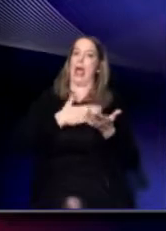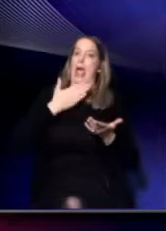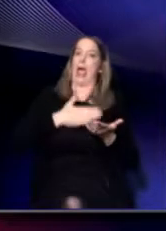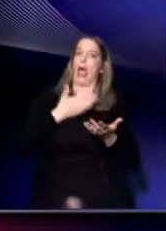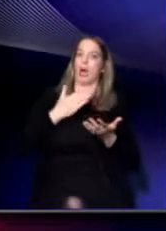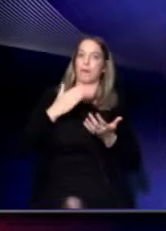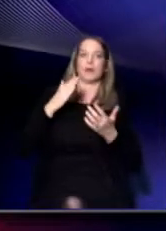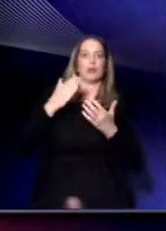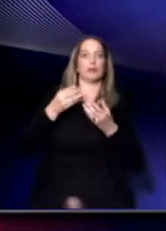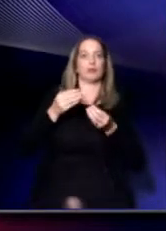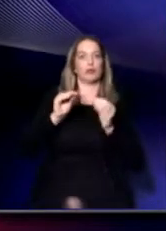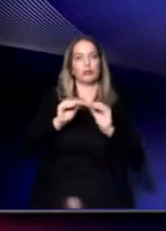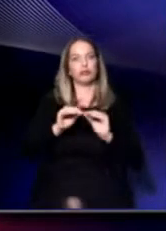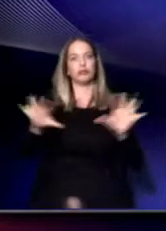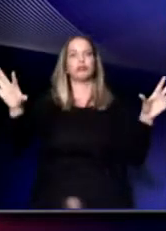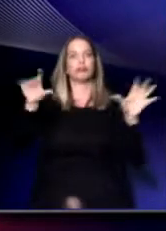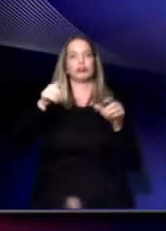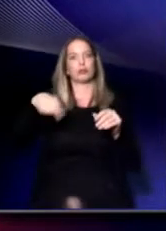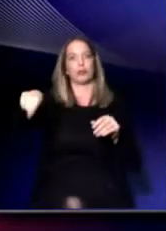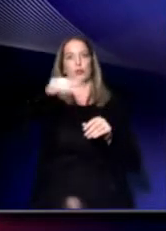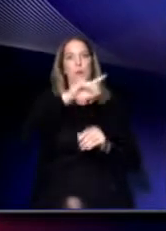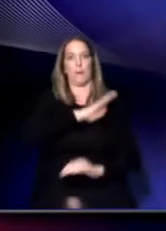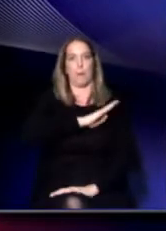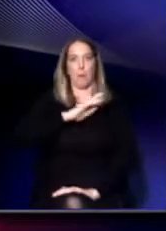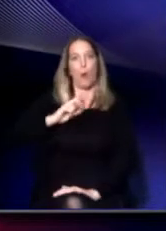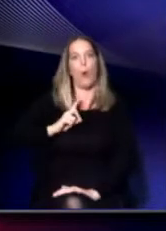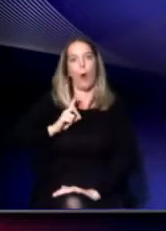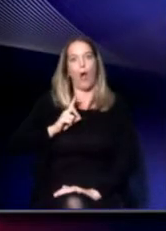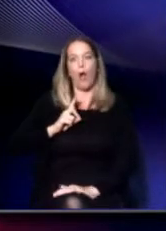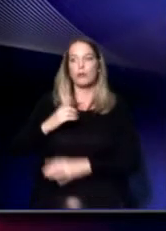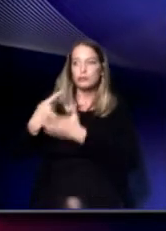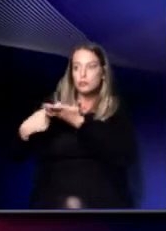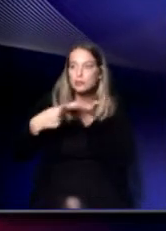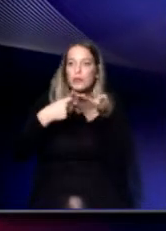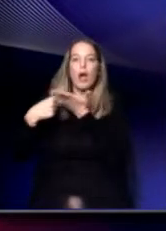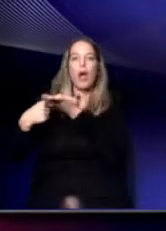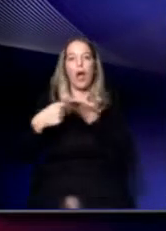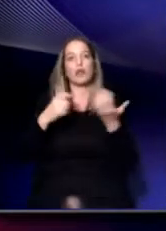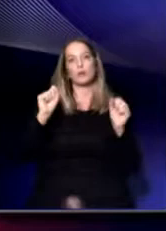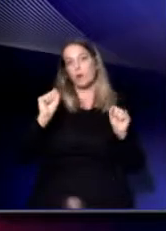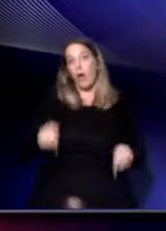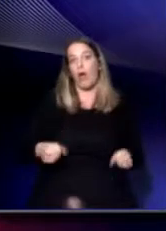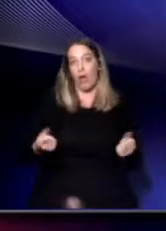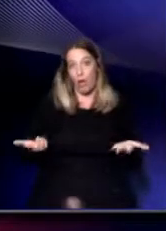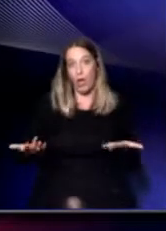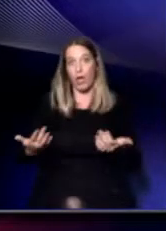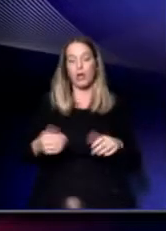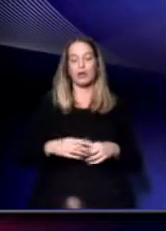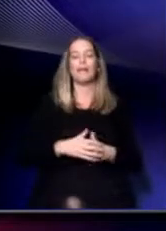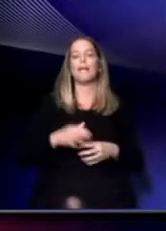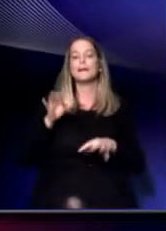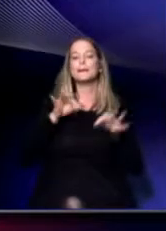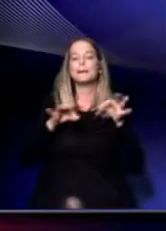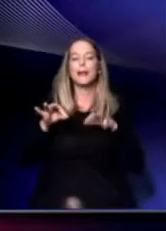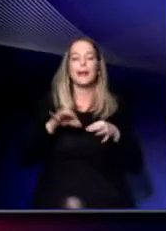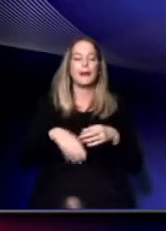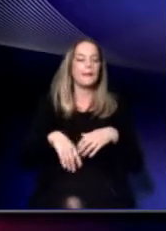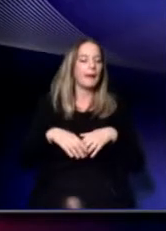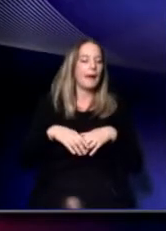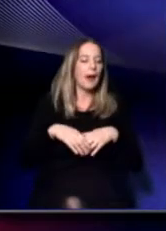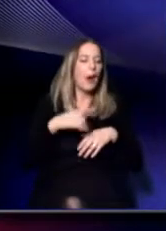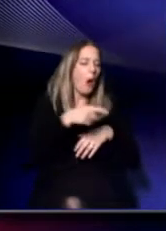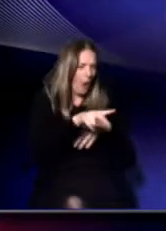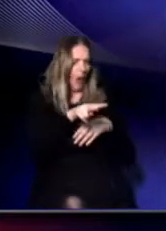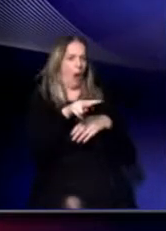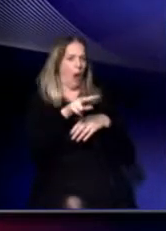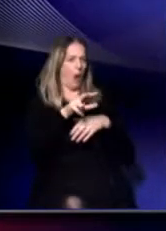it rather than just some of the raw data and looking at that and going, well, wait a minute, you know, Tucson campus is only 30% full in the middle